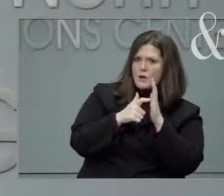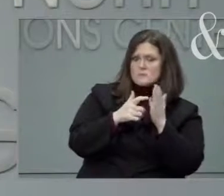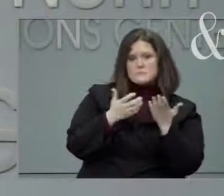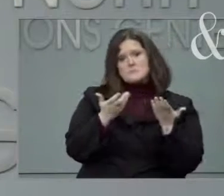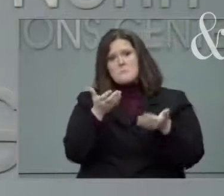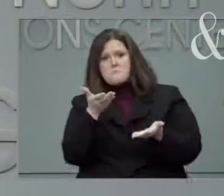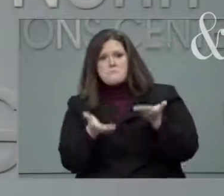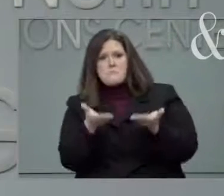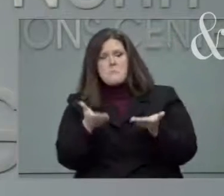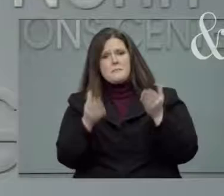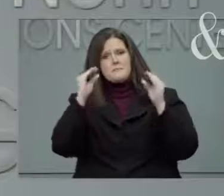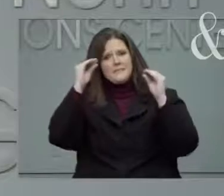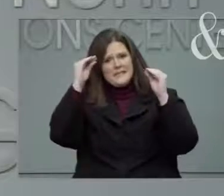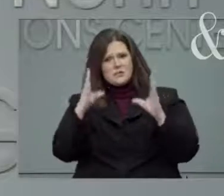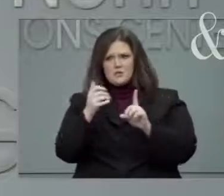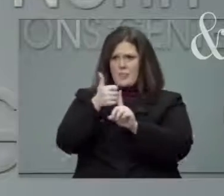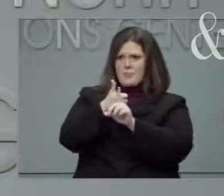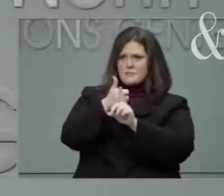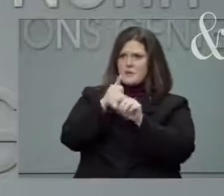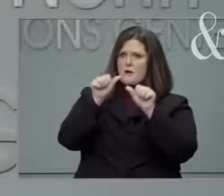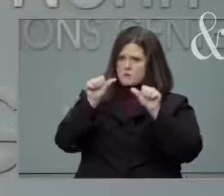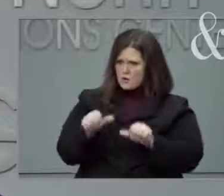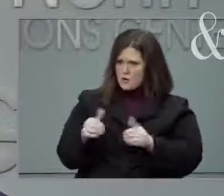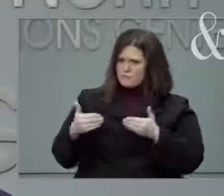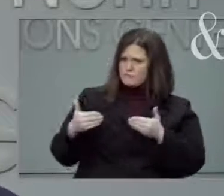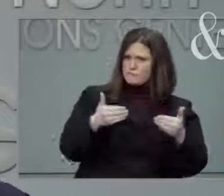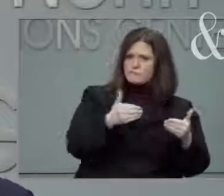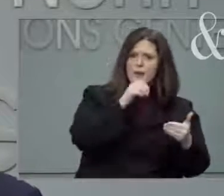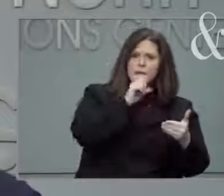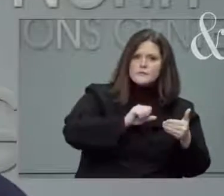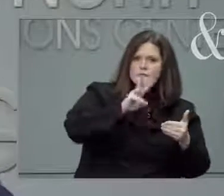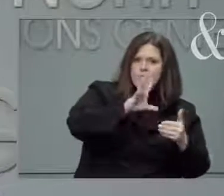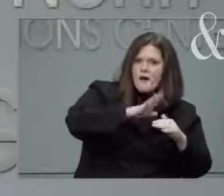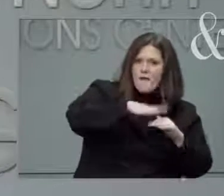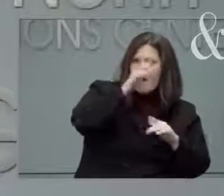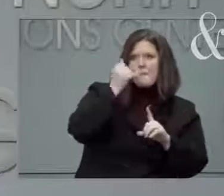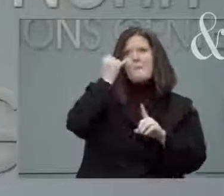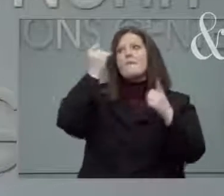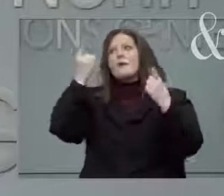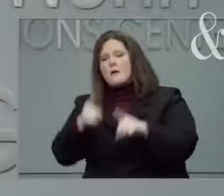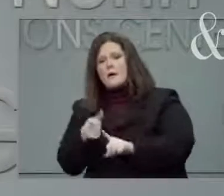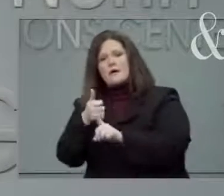appointment before someone 65 and up under this plan? You take care.